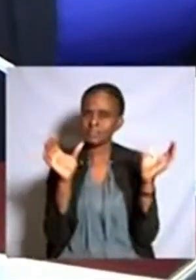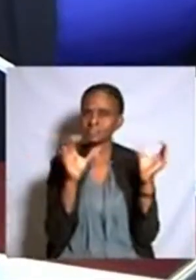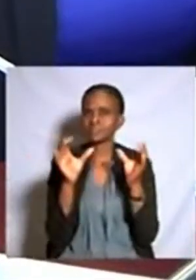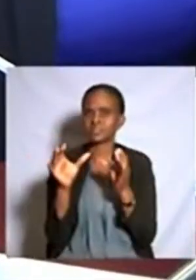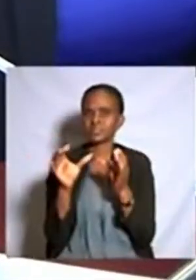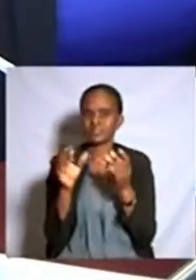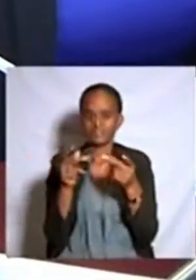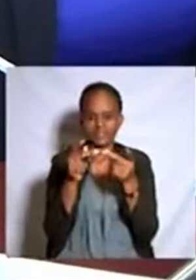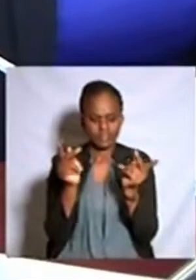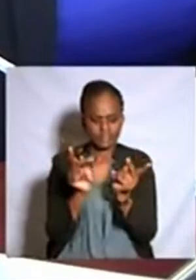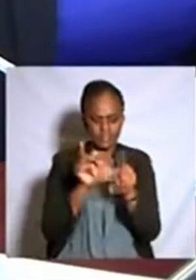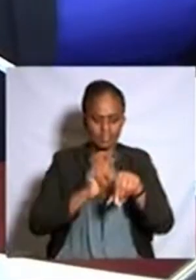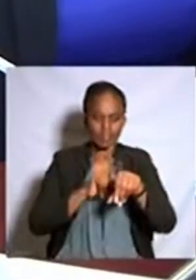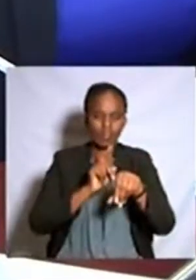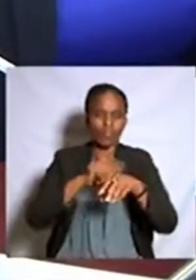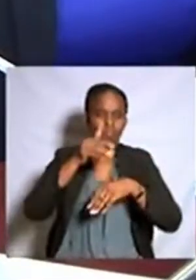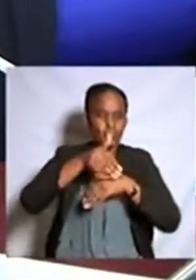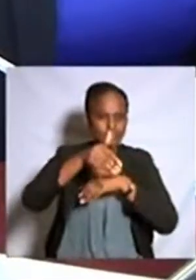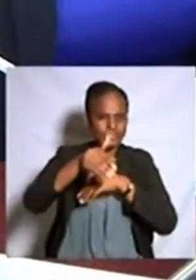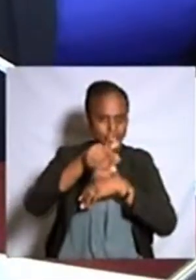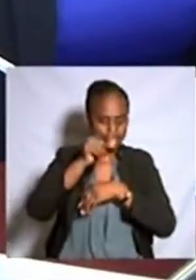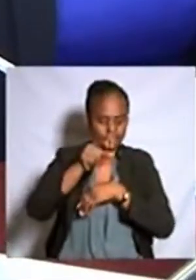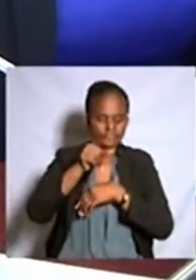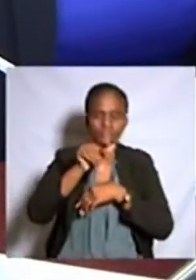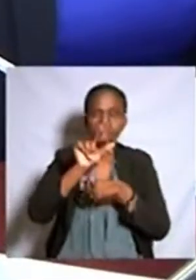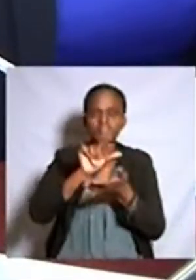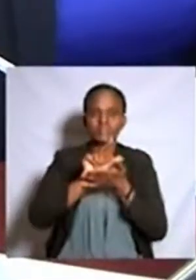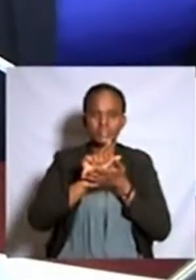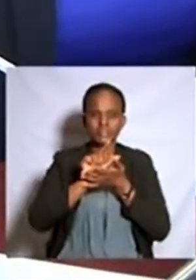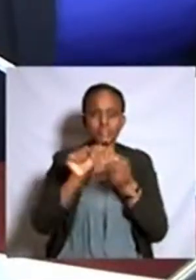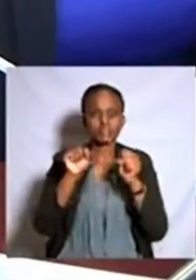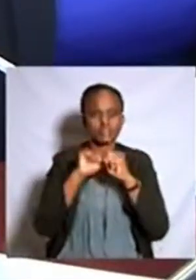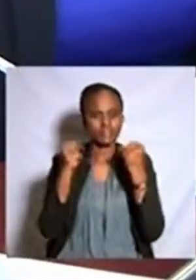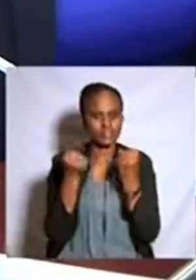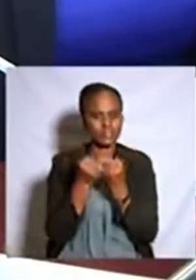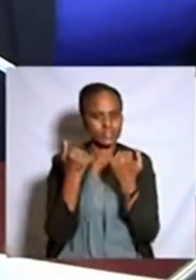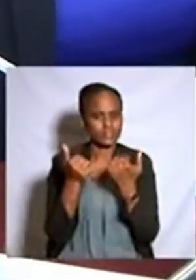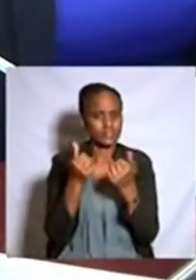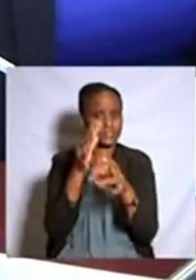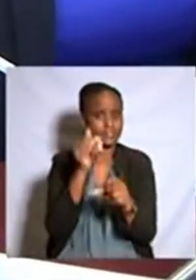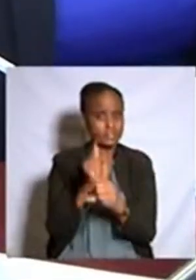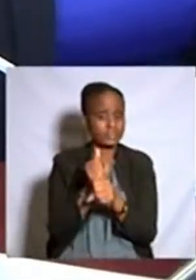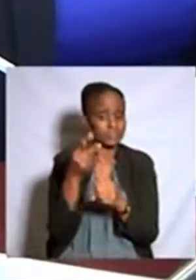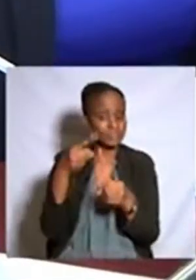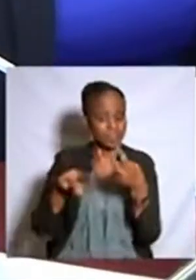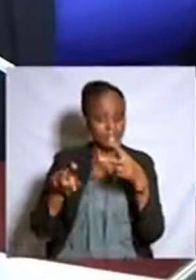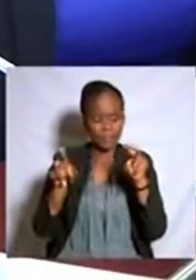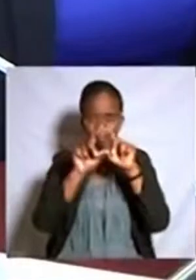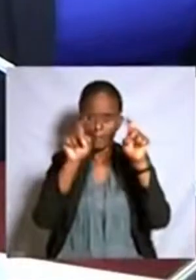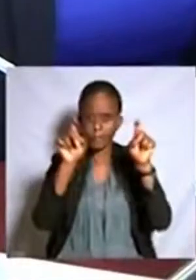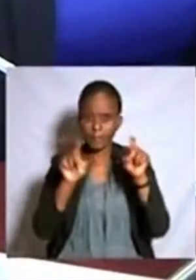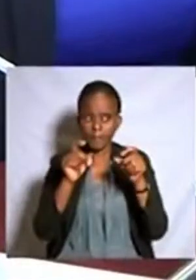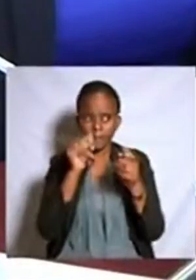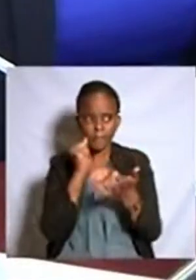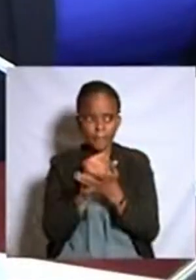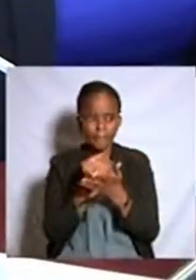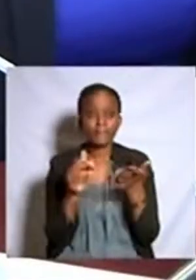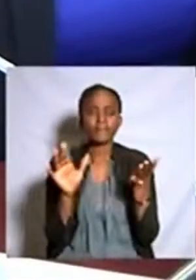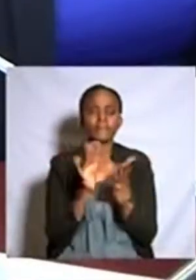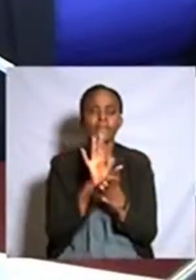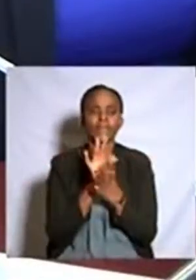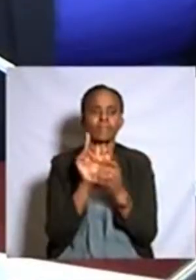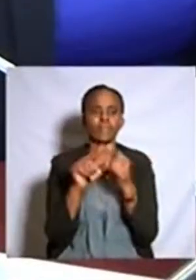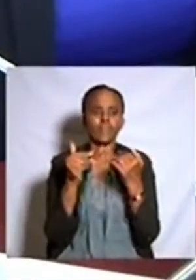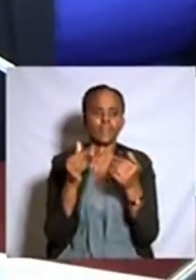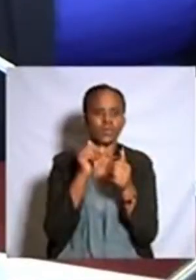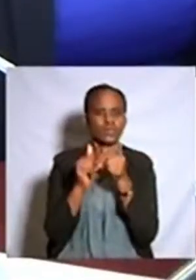at the point of registration of the mortgages. The society obtained duplicate certificate of title. However,